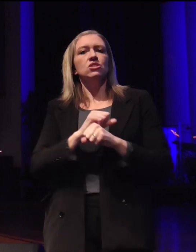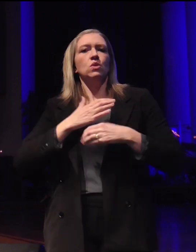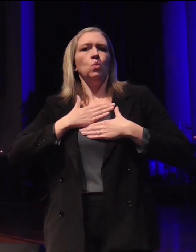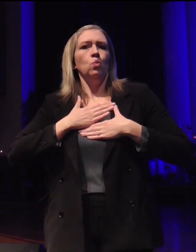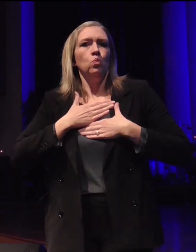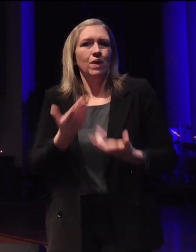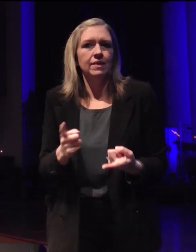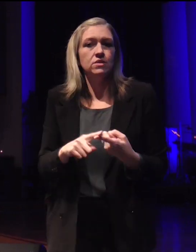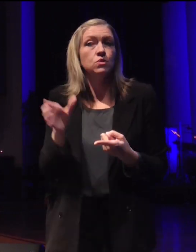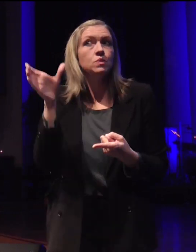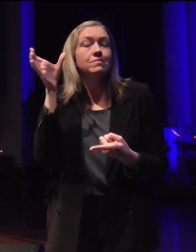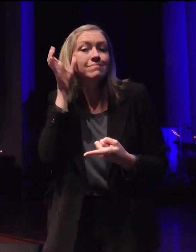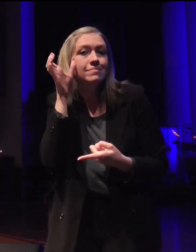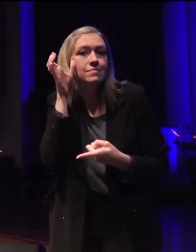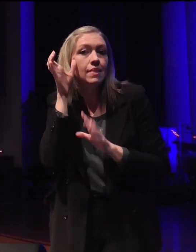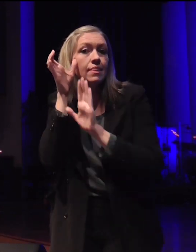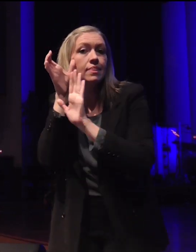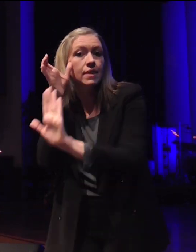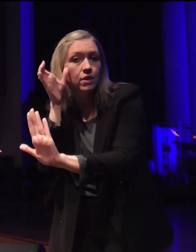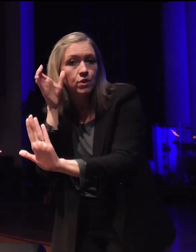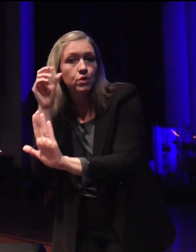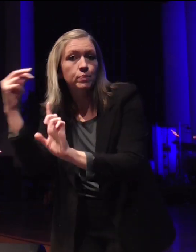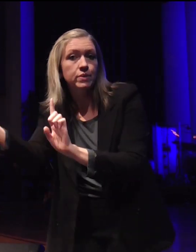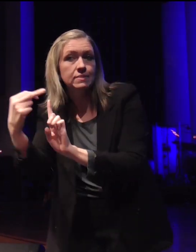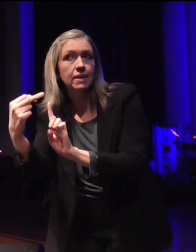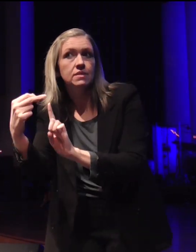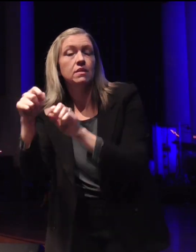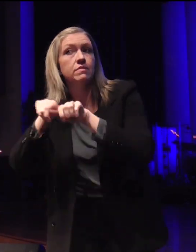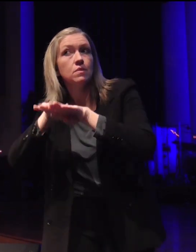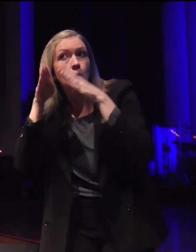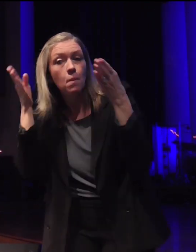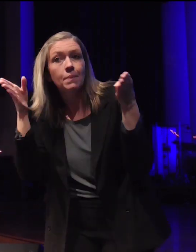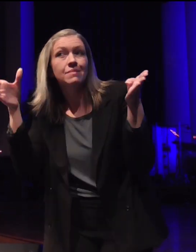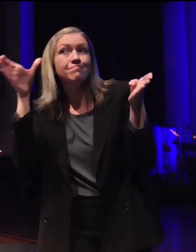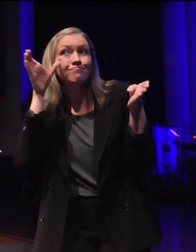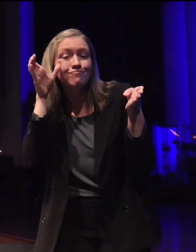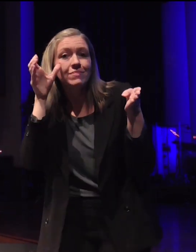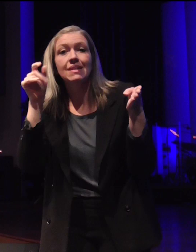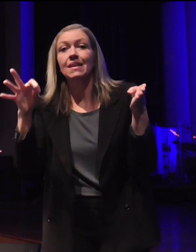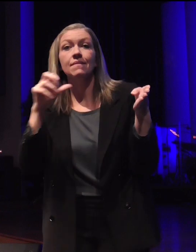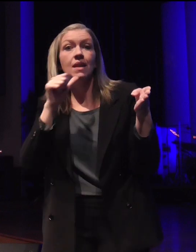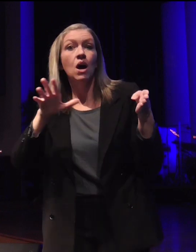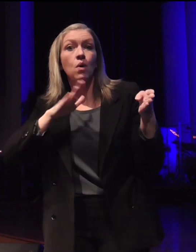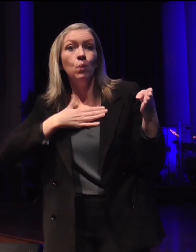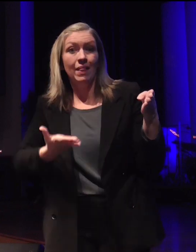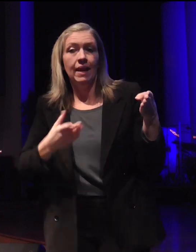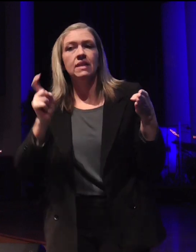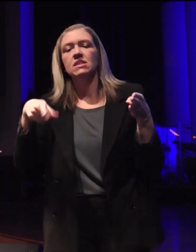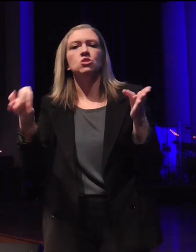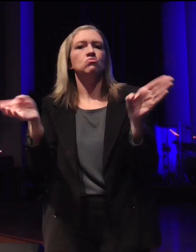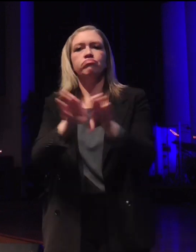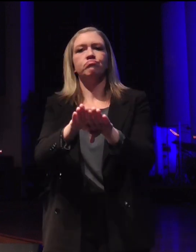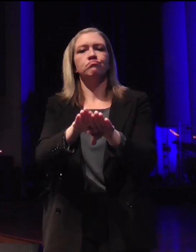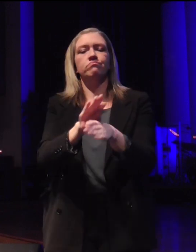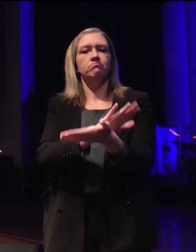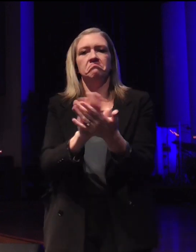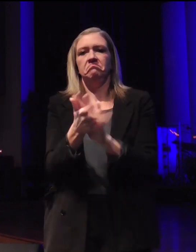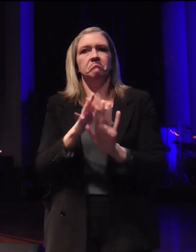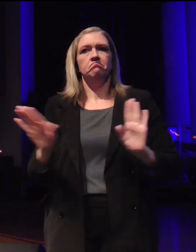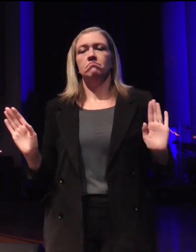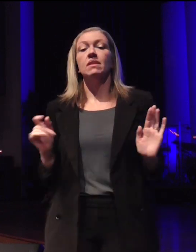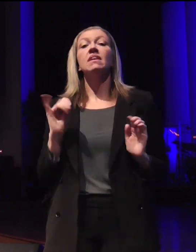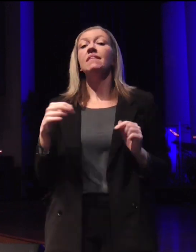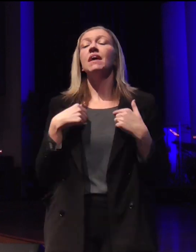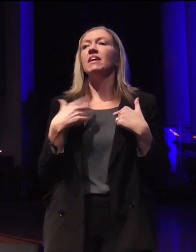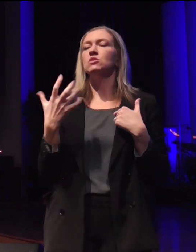willing to hear the other person's perspective. If I'm not willing, then I need to stop. If I'm just in it to